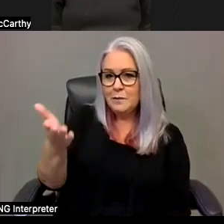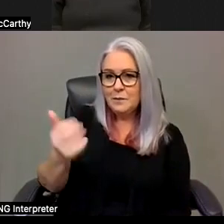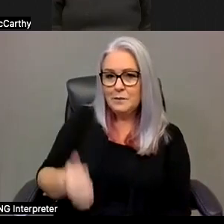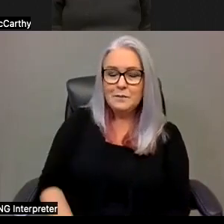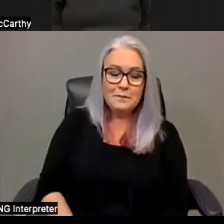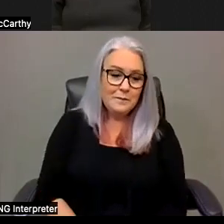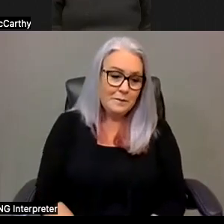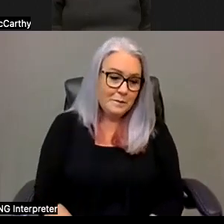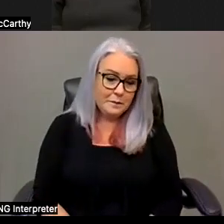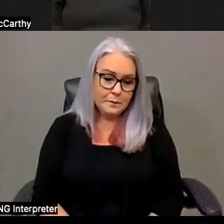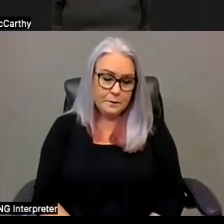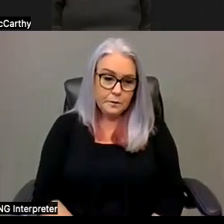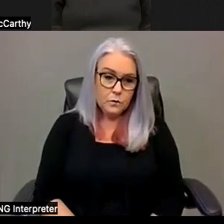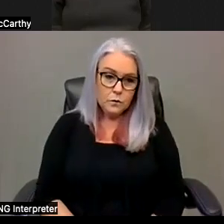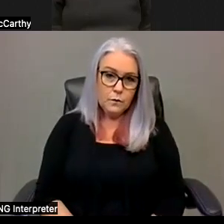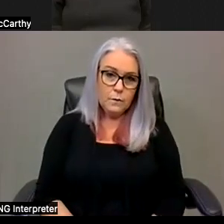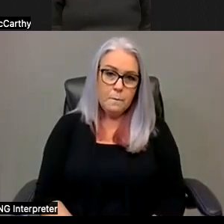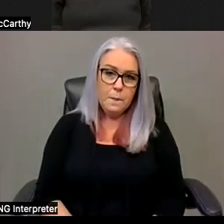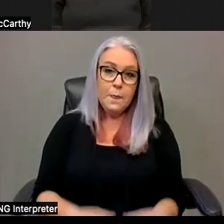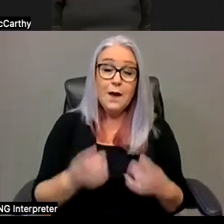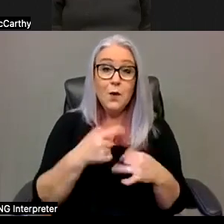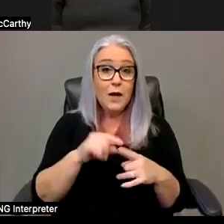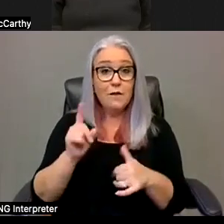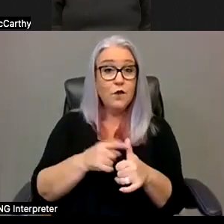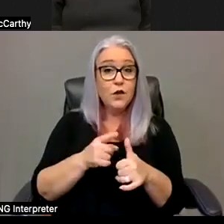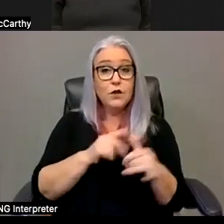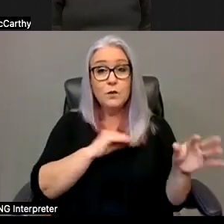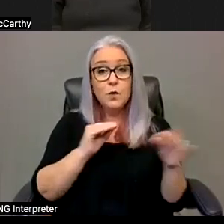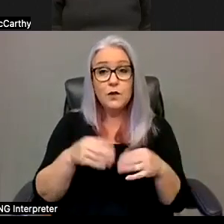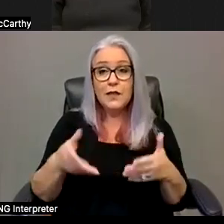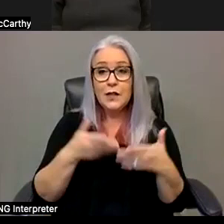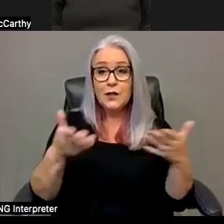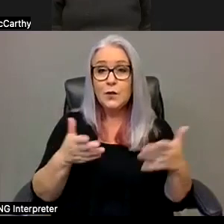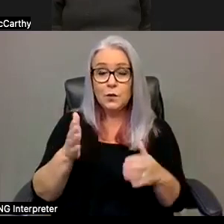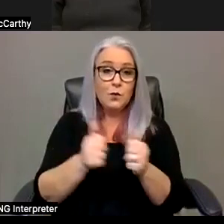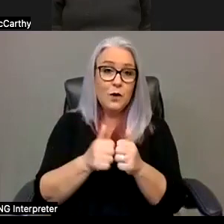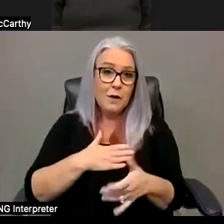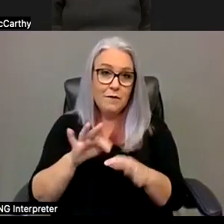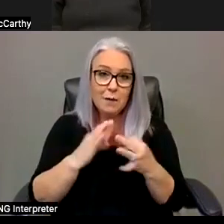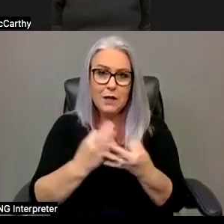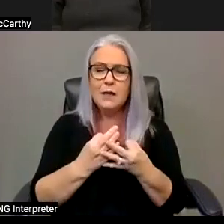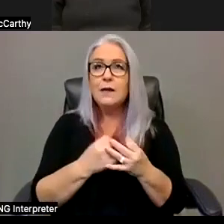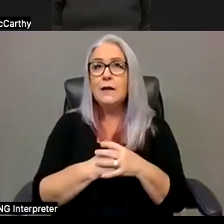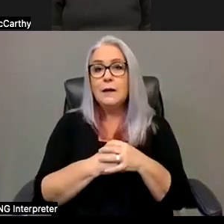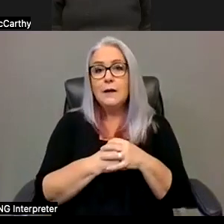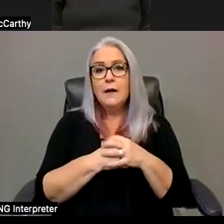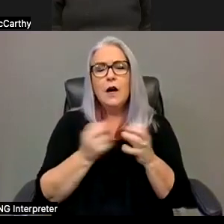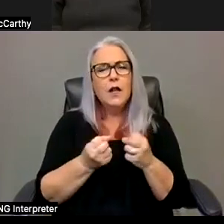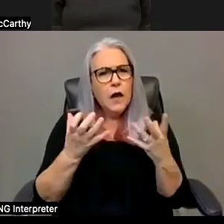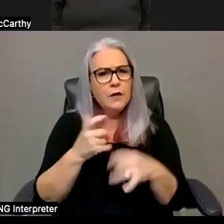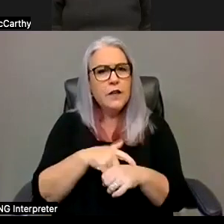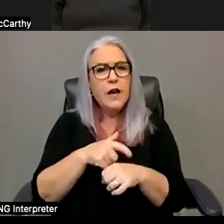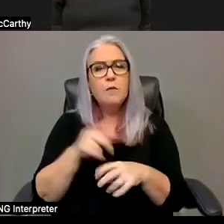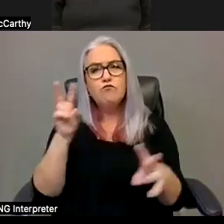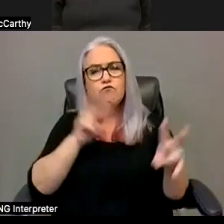Hi, when I first moved to Tarrytown with my family, we spent a lot of time looking for a place to